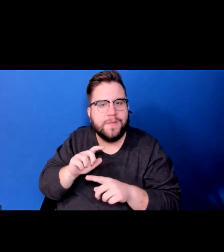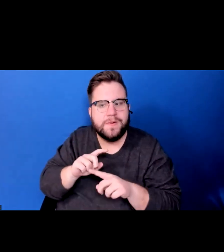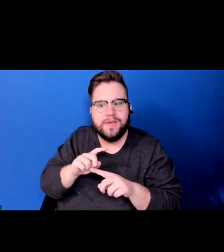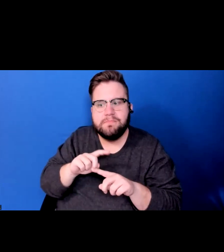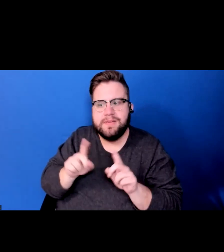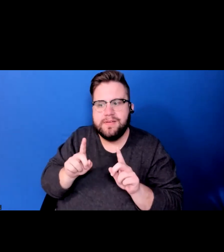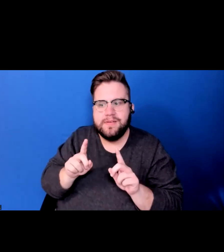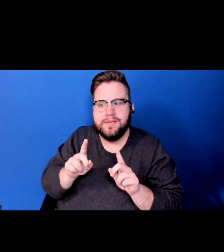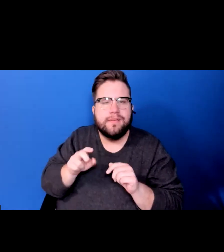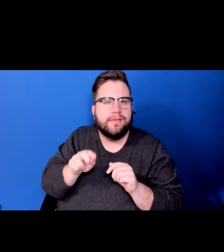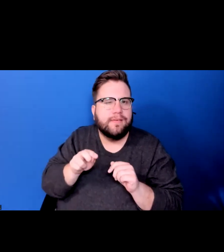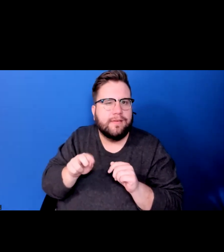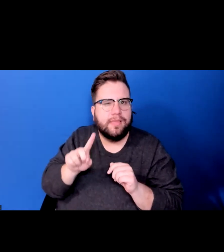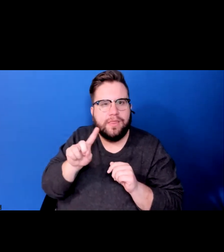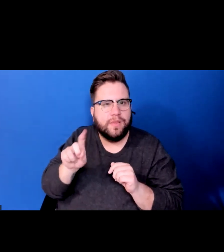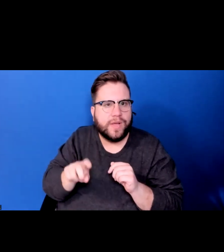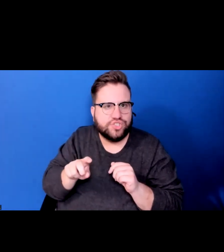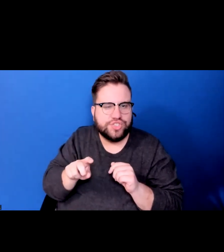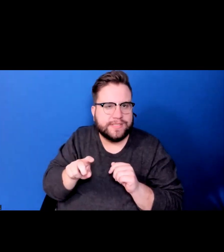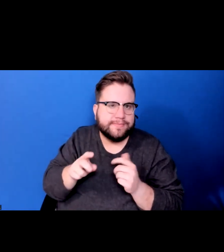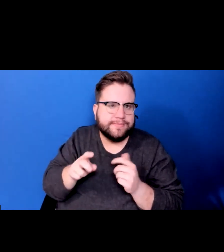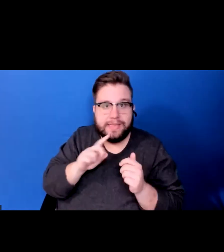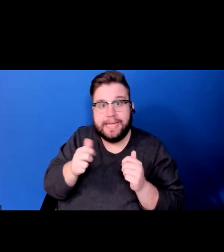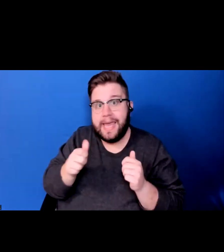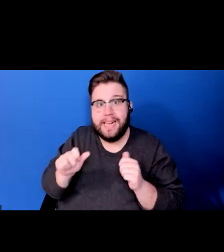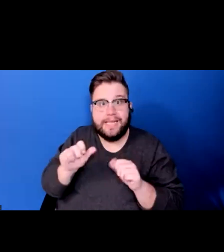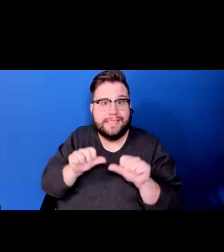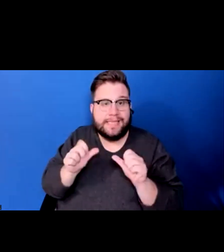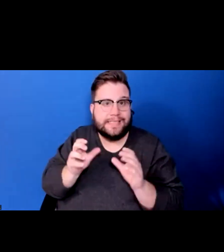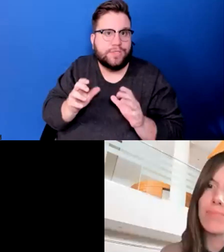Emily Eisenstein, but any of our basic scientists can answer this.